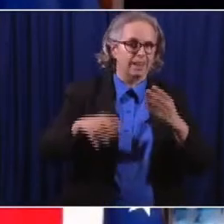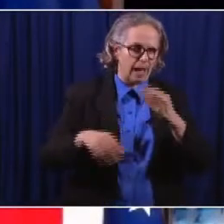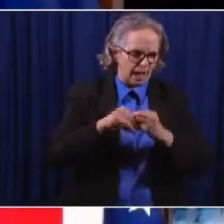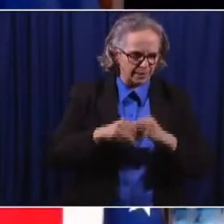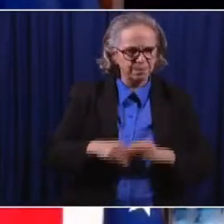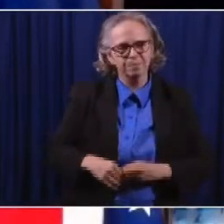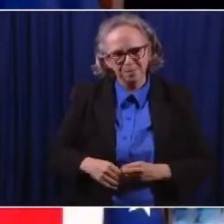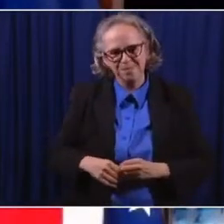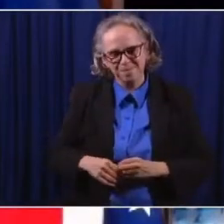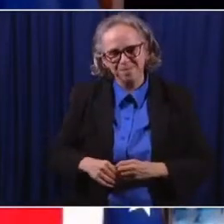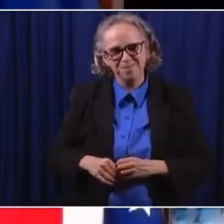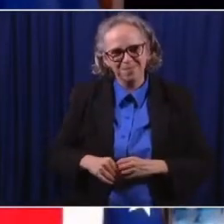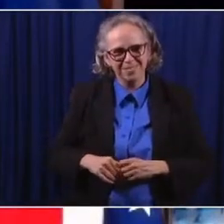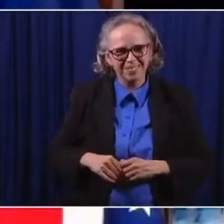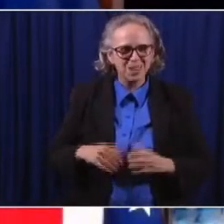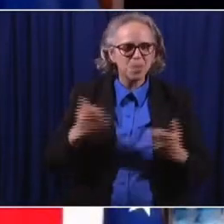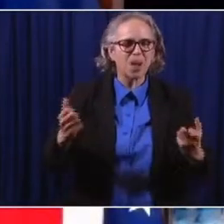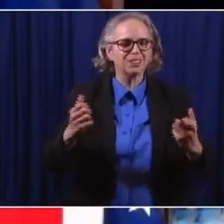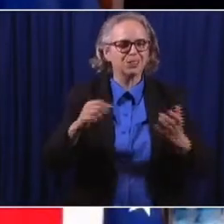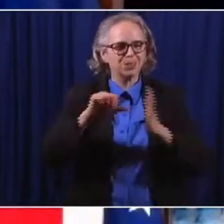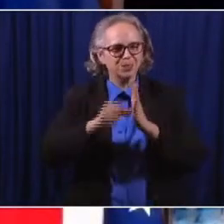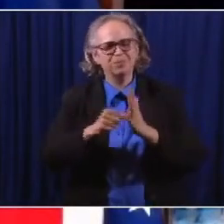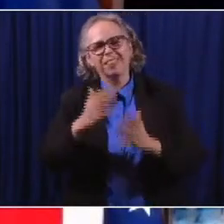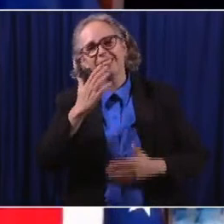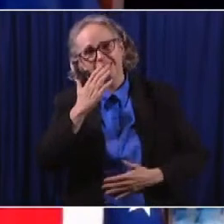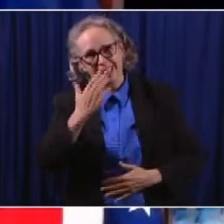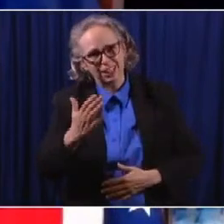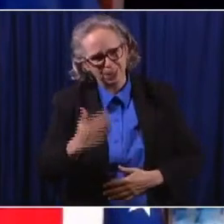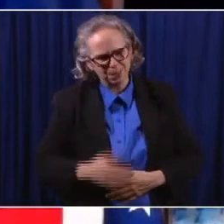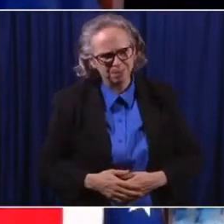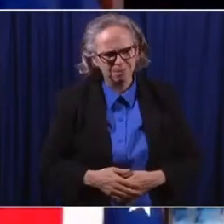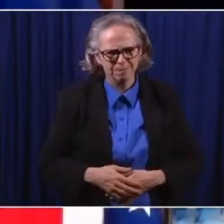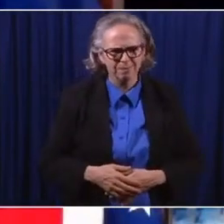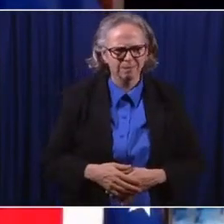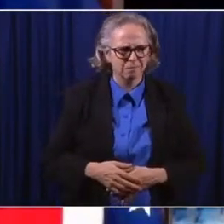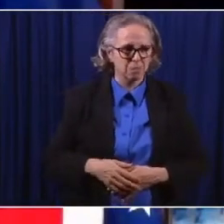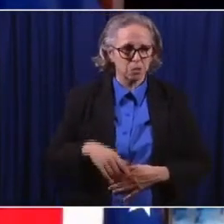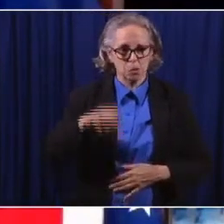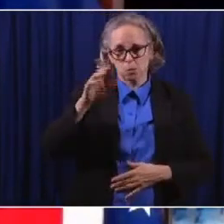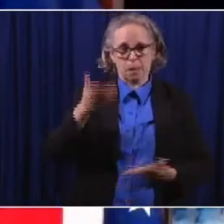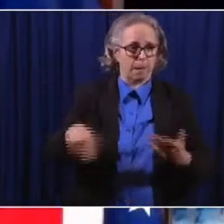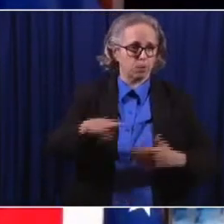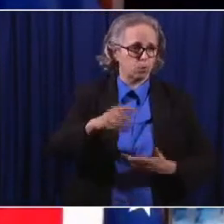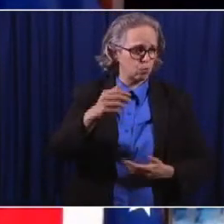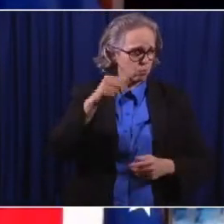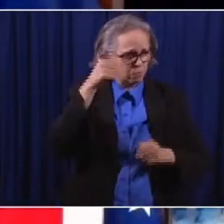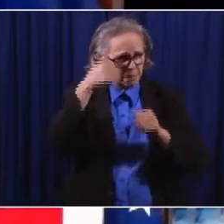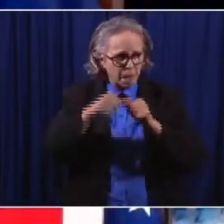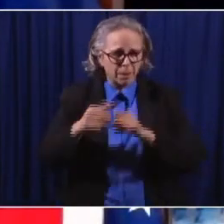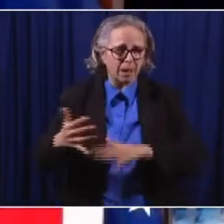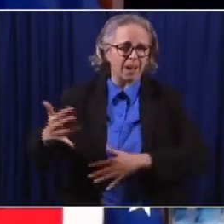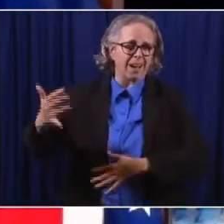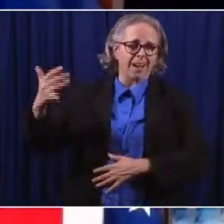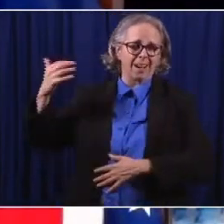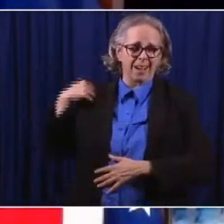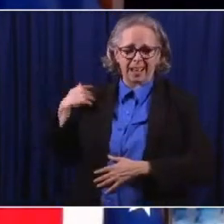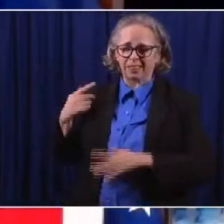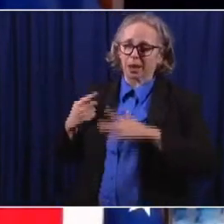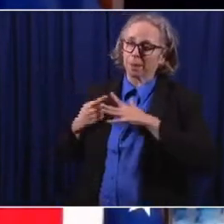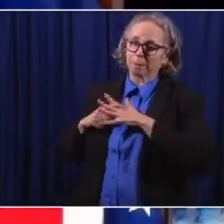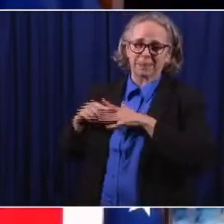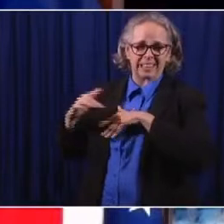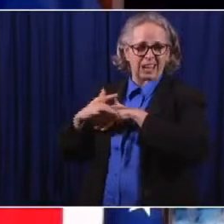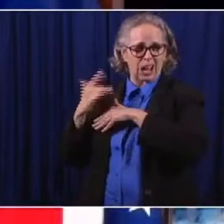want to share a thank you. As everyone will recall, during the beginning stages of the virus and